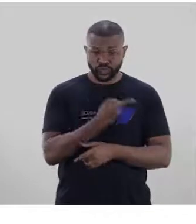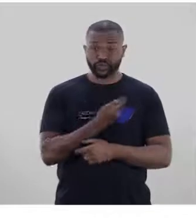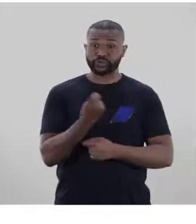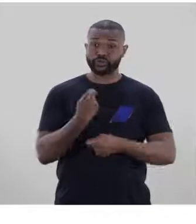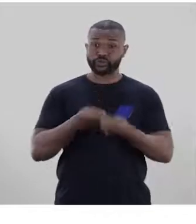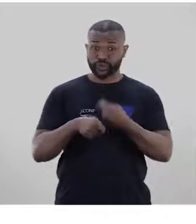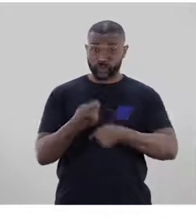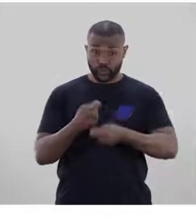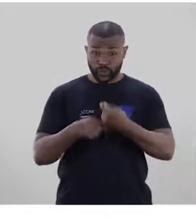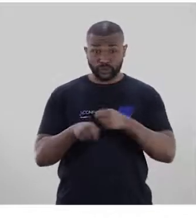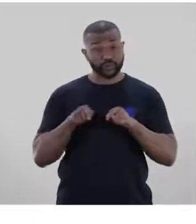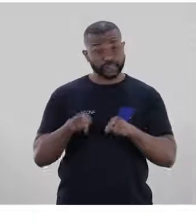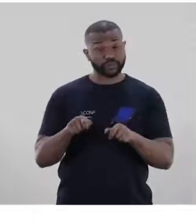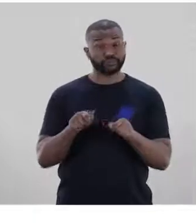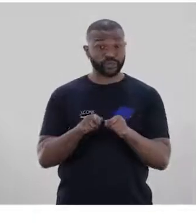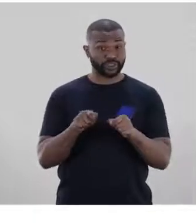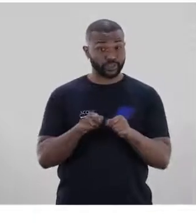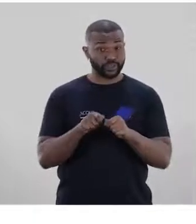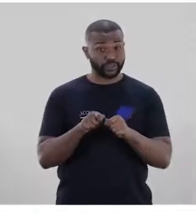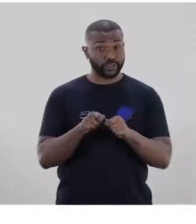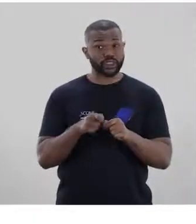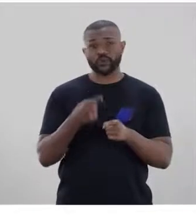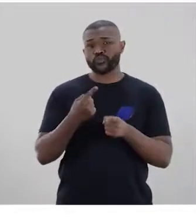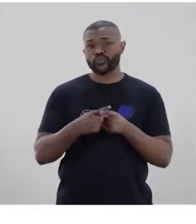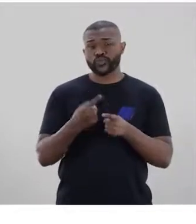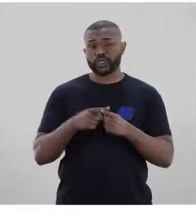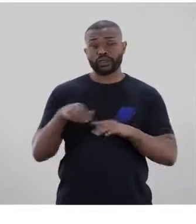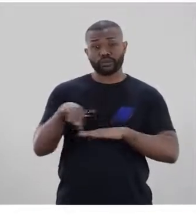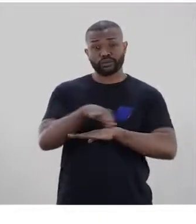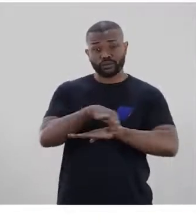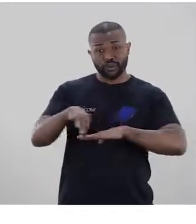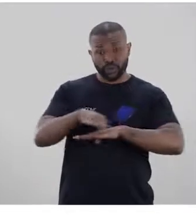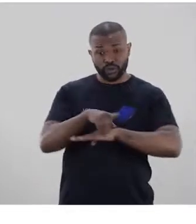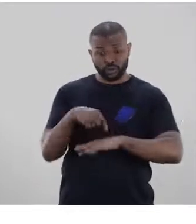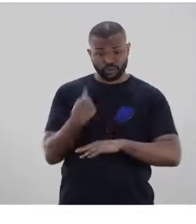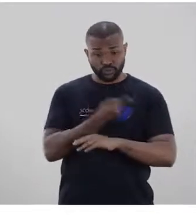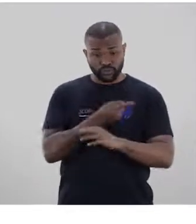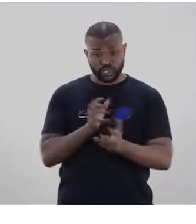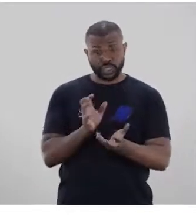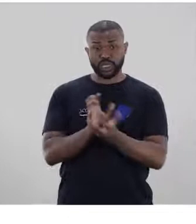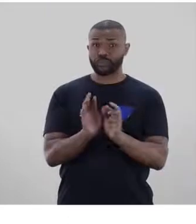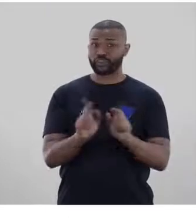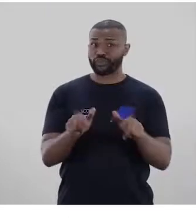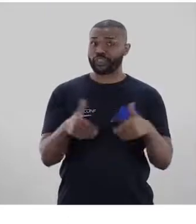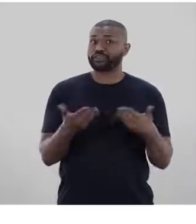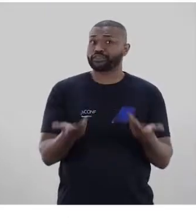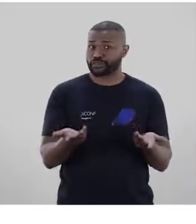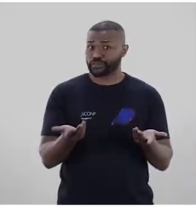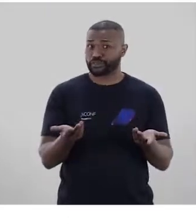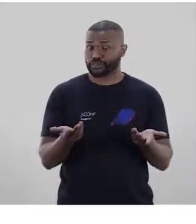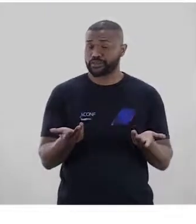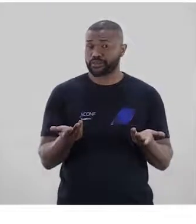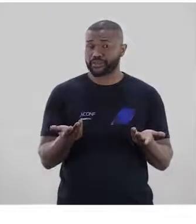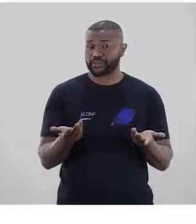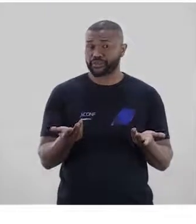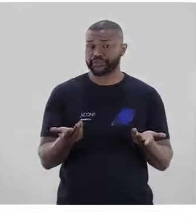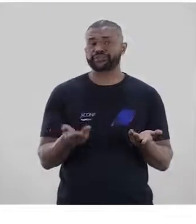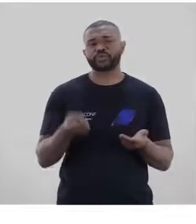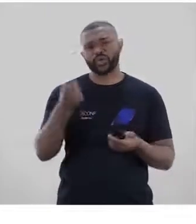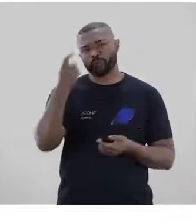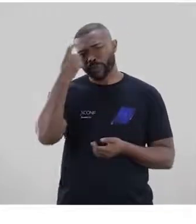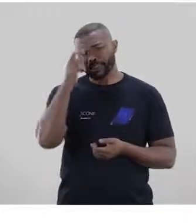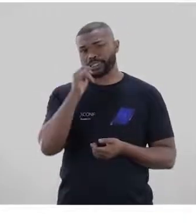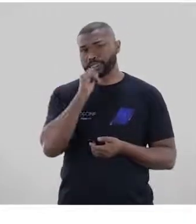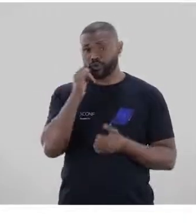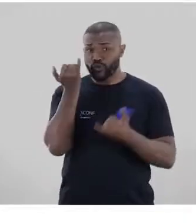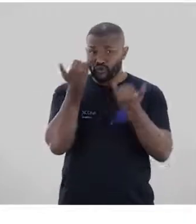think about architecture very differently? Why should we think about our teams very differently? And really, instead of thinking about data as a byproduct that it's coming out of the exhaust